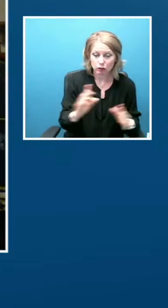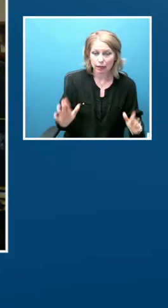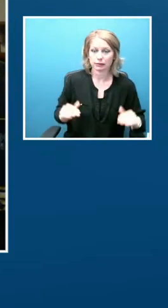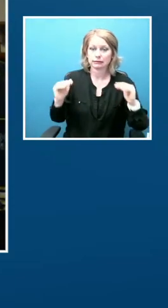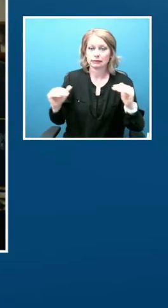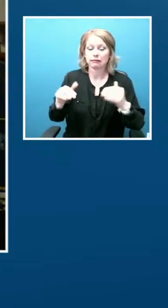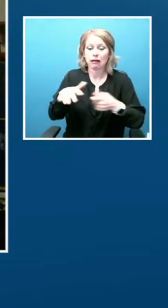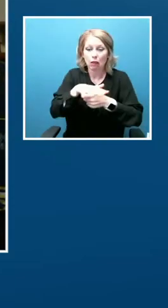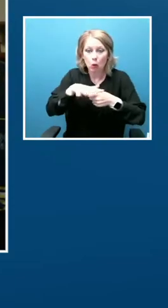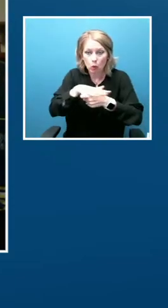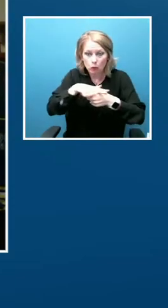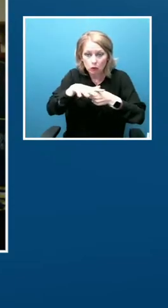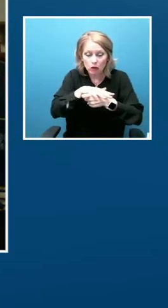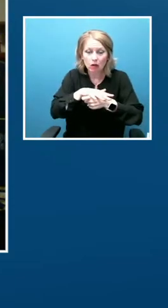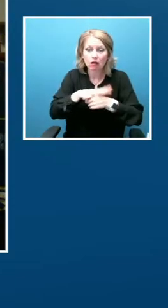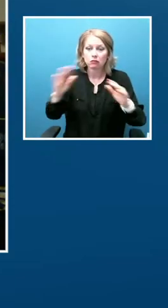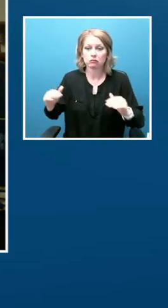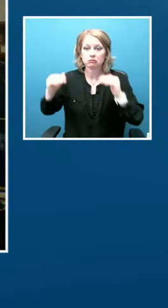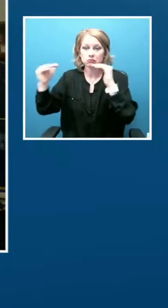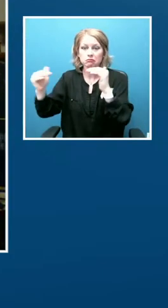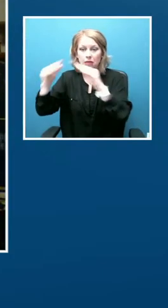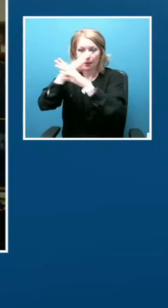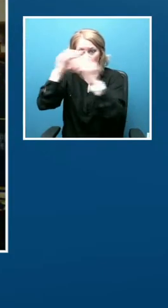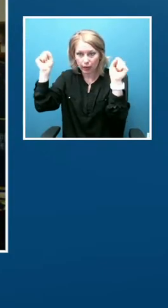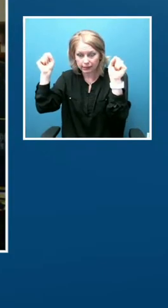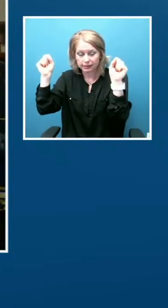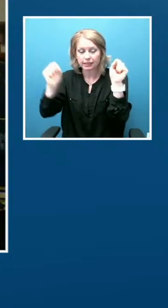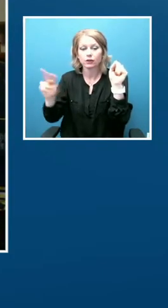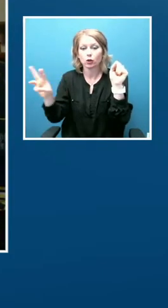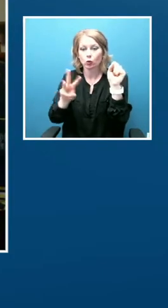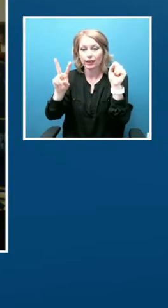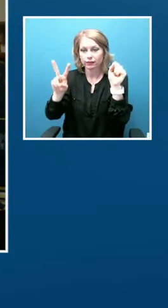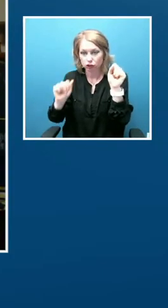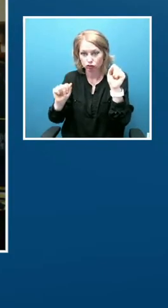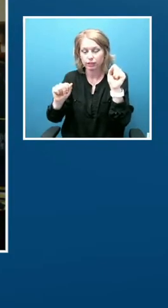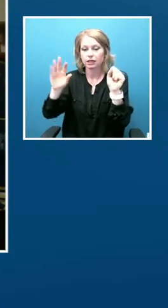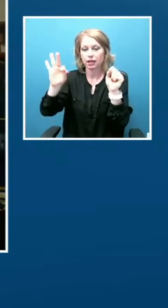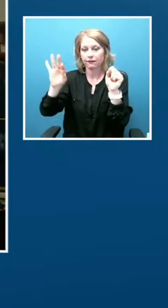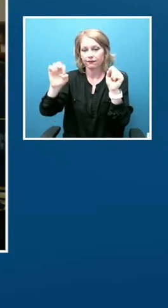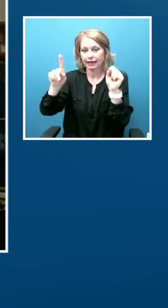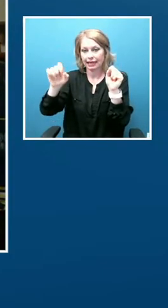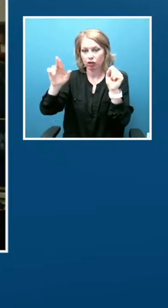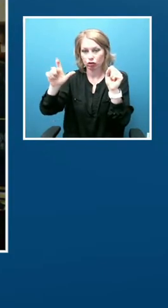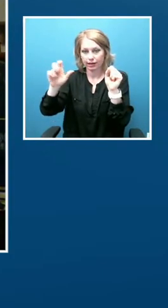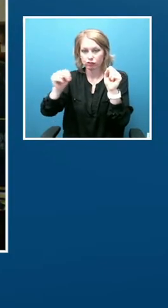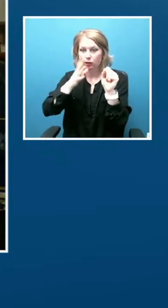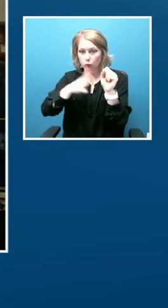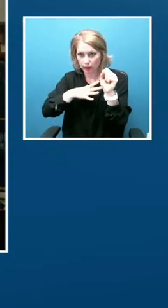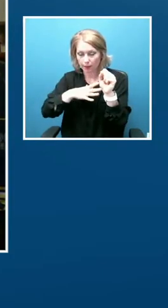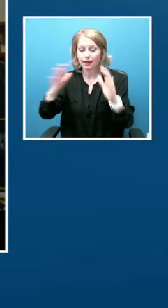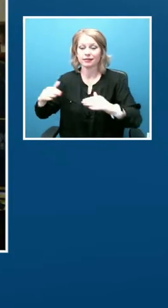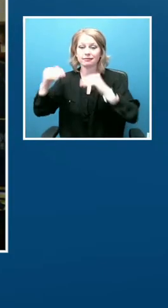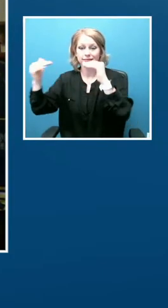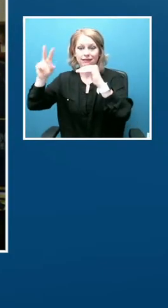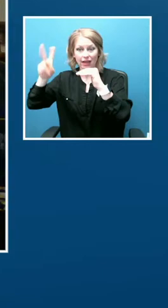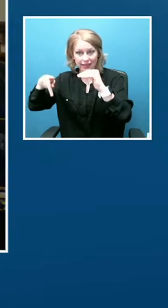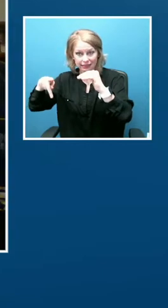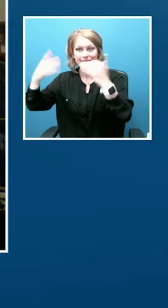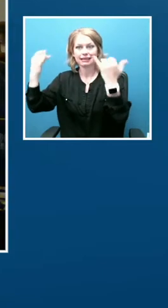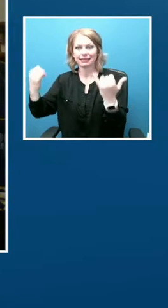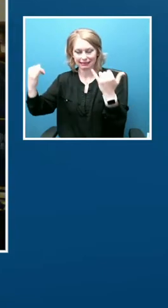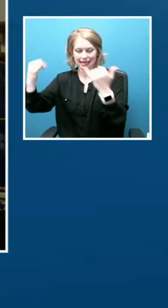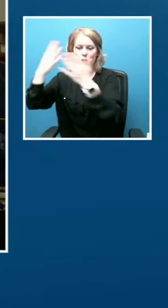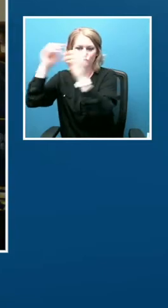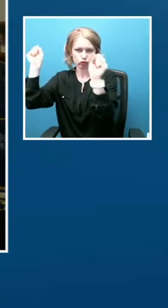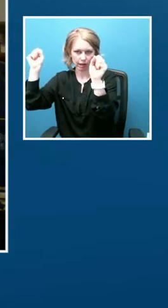committees, to president of the West Virginia Federation of Democratic Women, to vice chair of the party, and now chair of the West Virginia Democratic